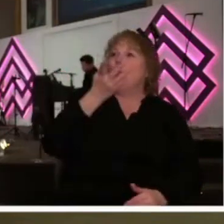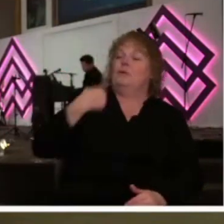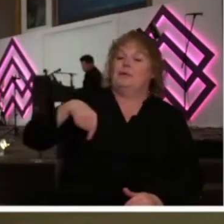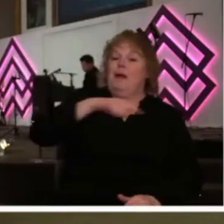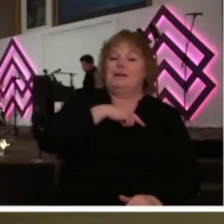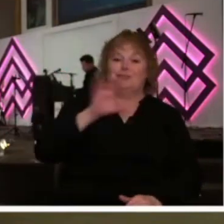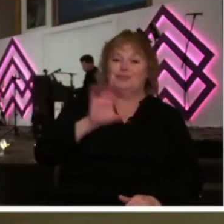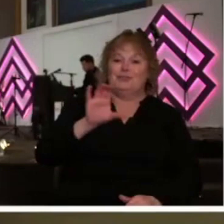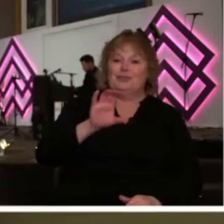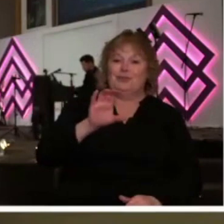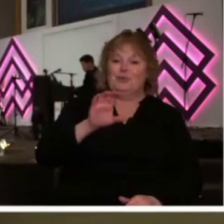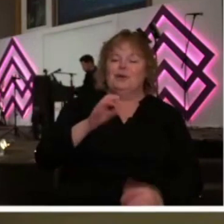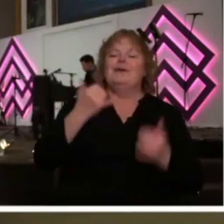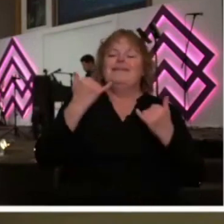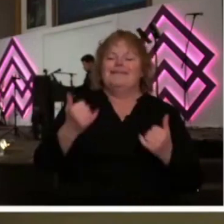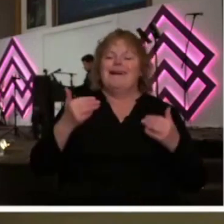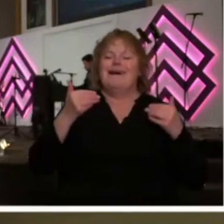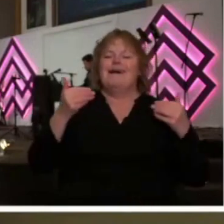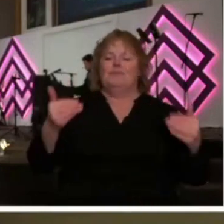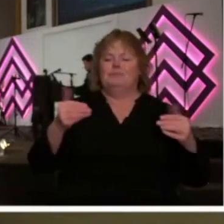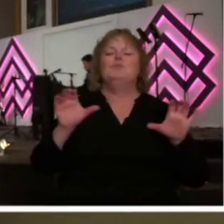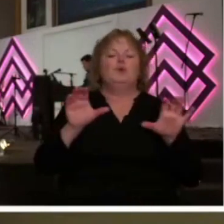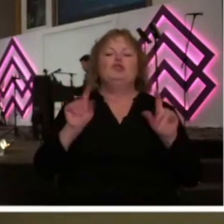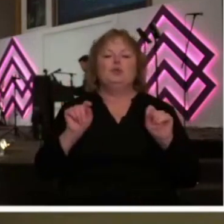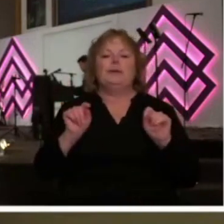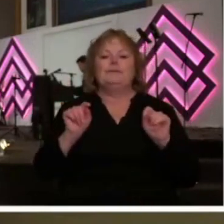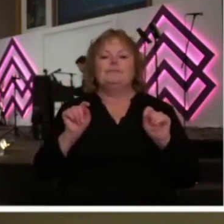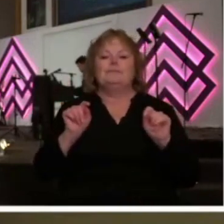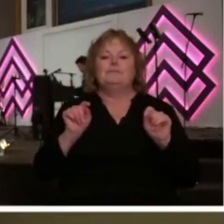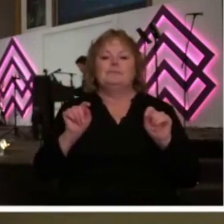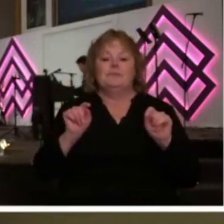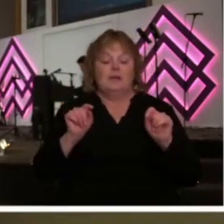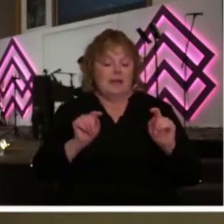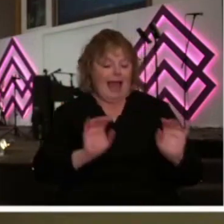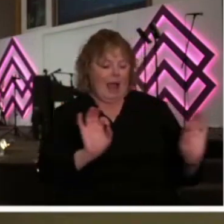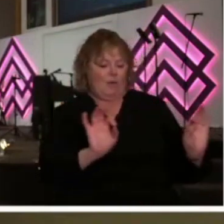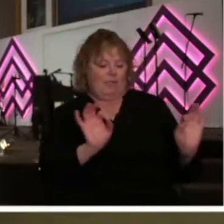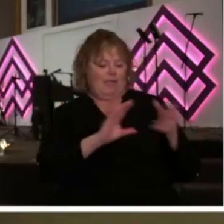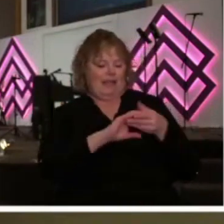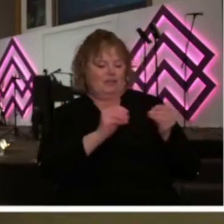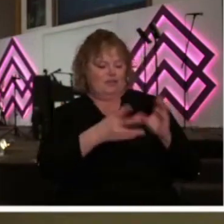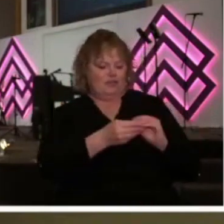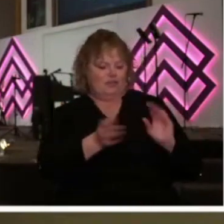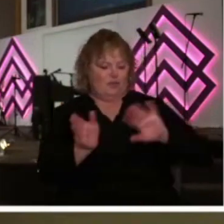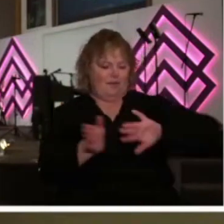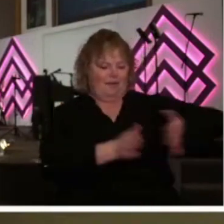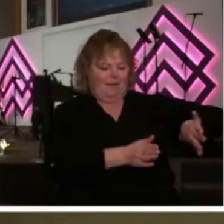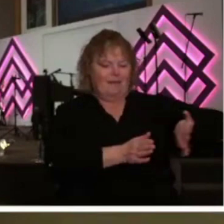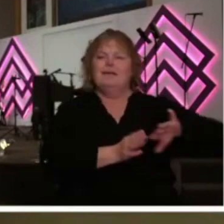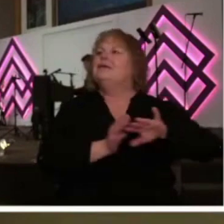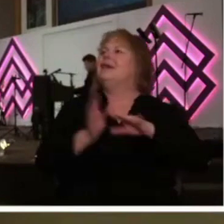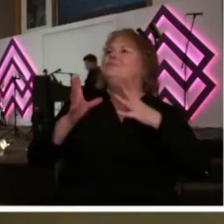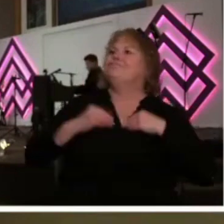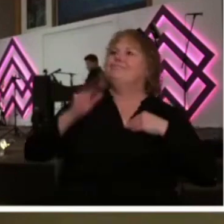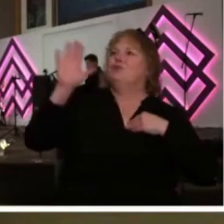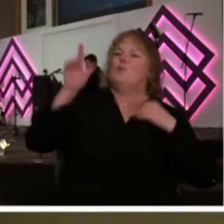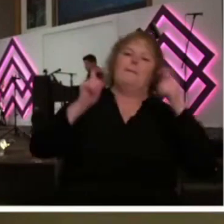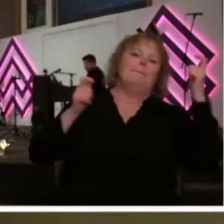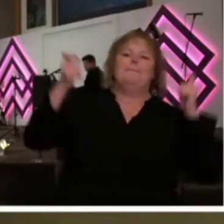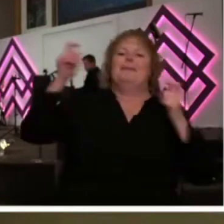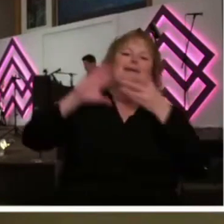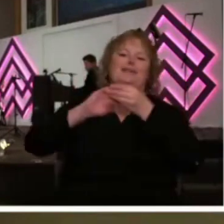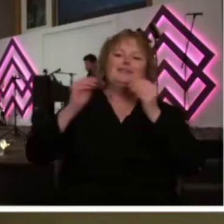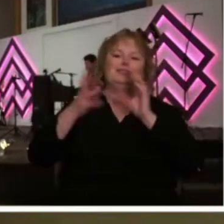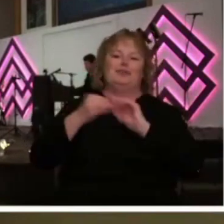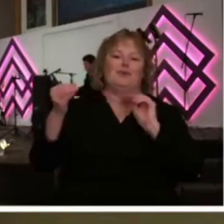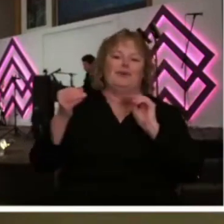impression would now become reality as we trade in our lesser story for your greater story.